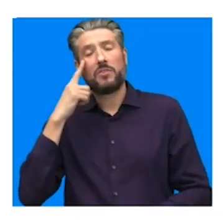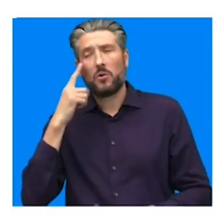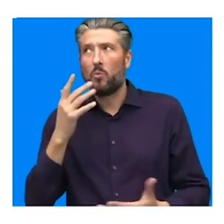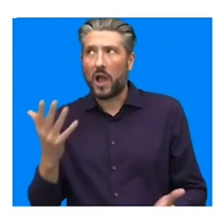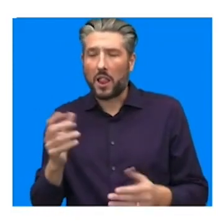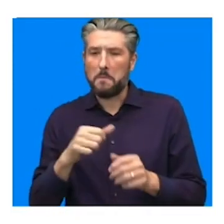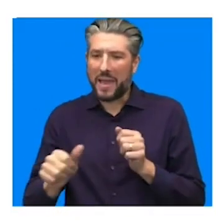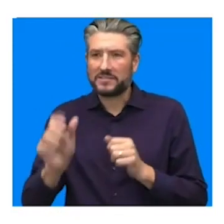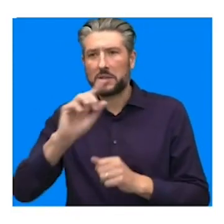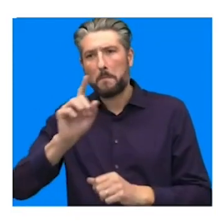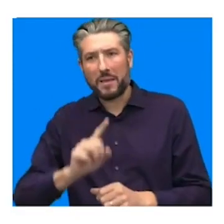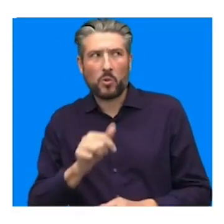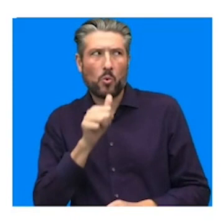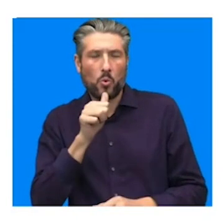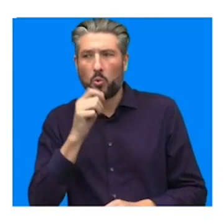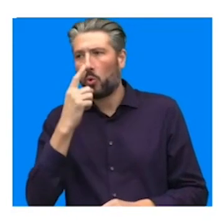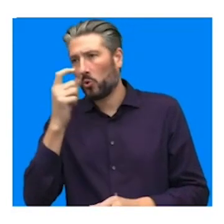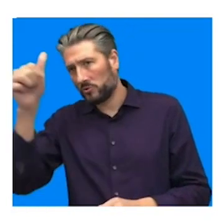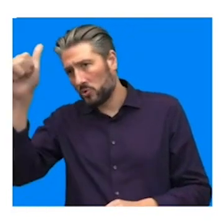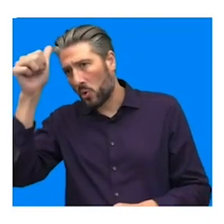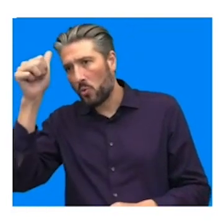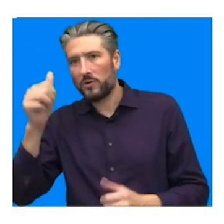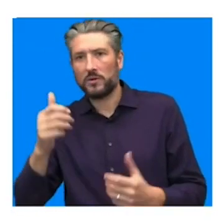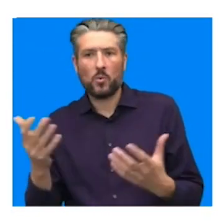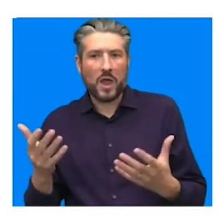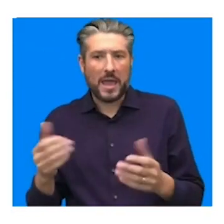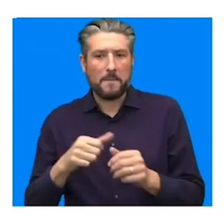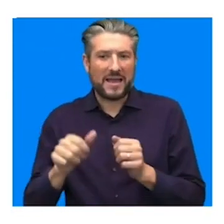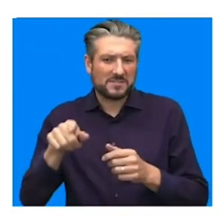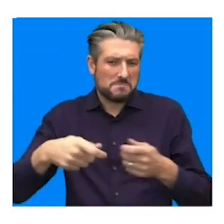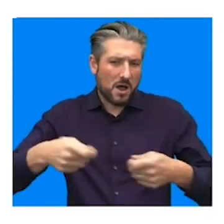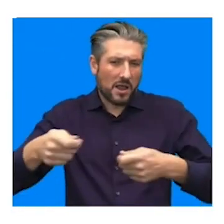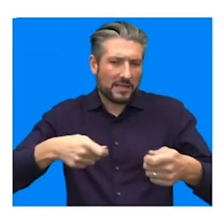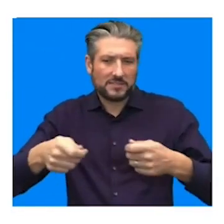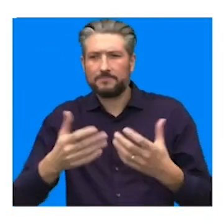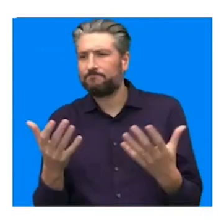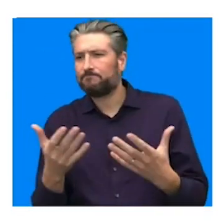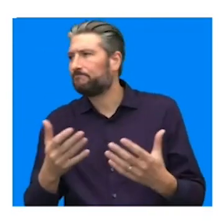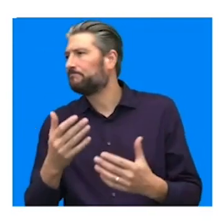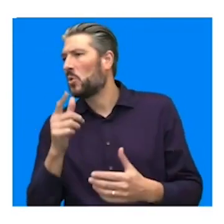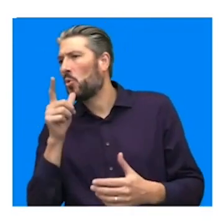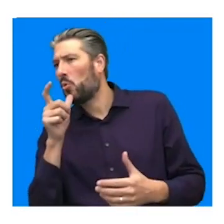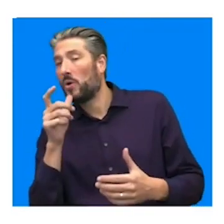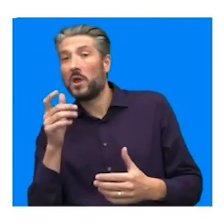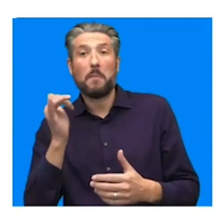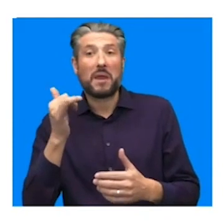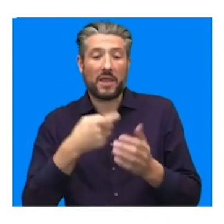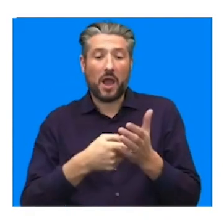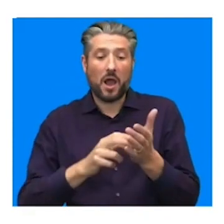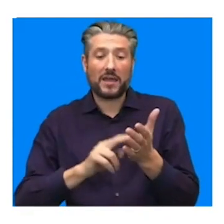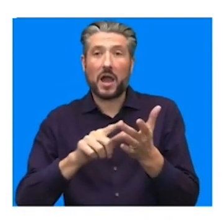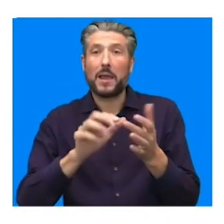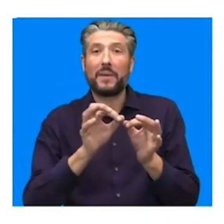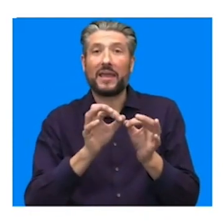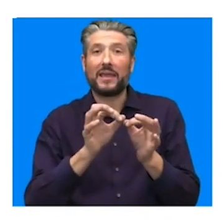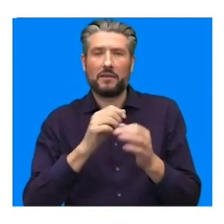to support this activity and who would know what's happening in this market would obviously ideally be someone like the RNIB. So we have a good